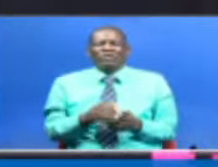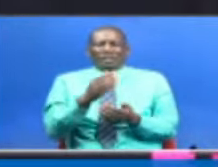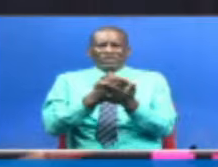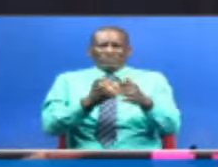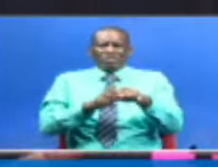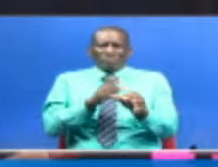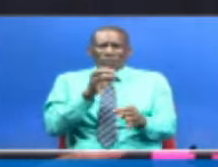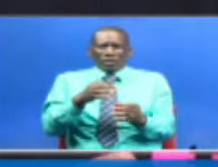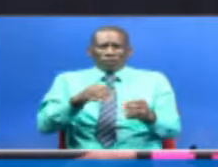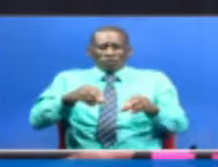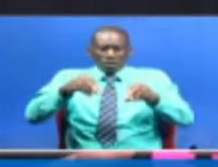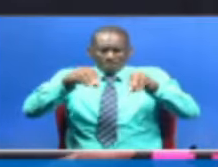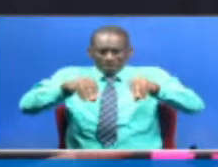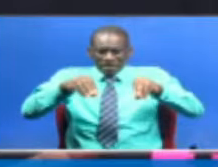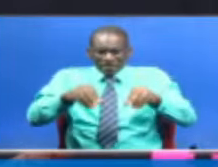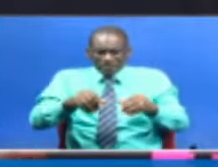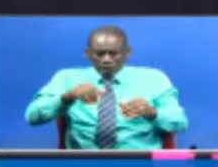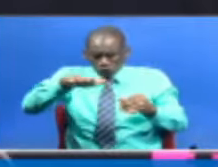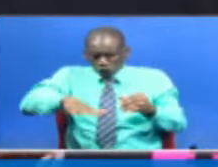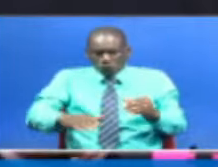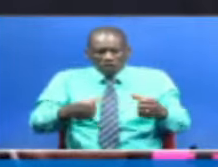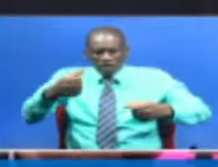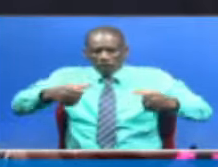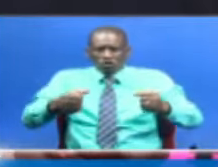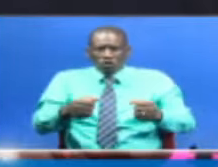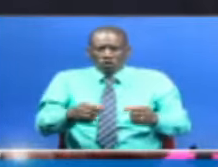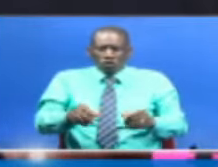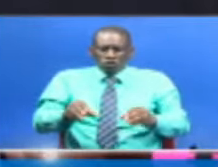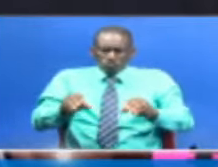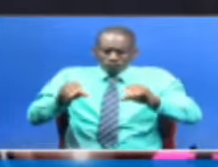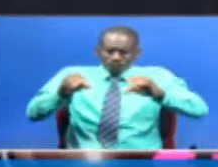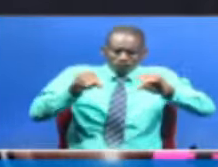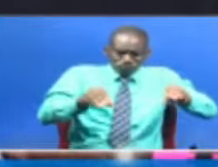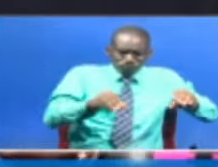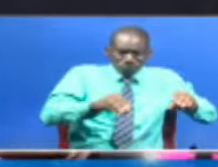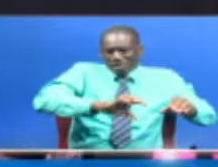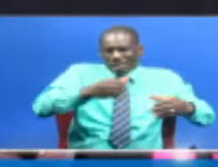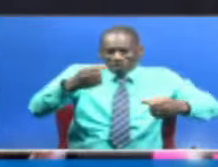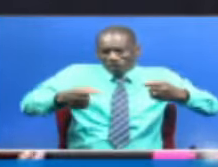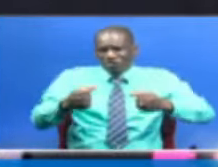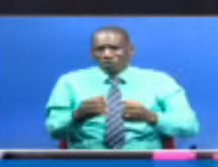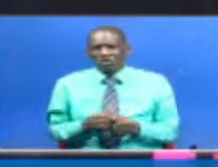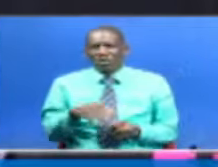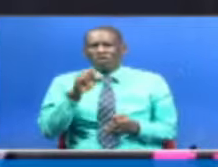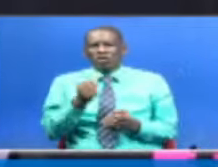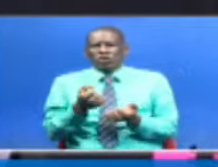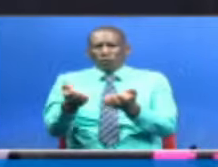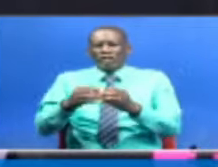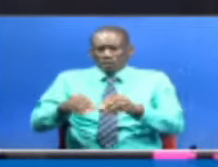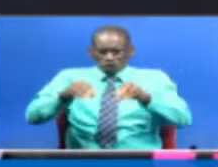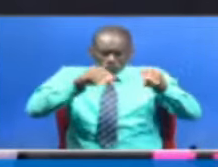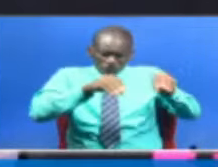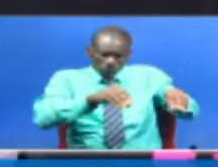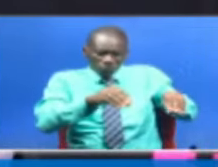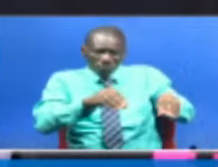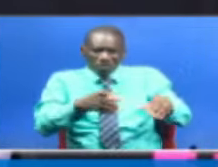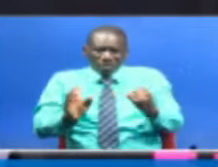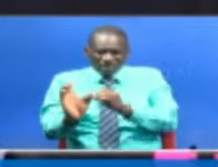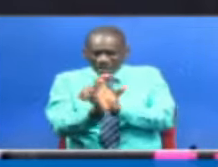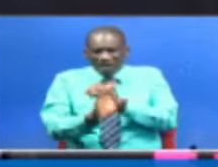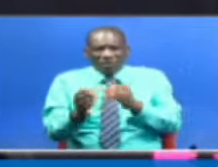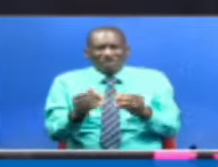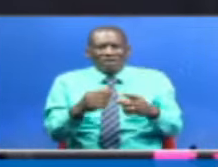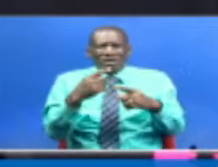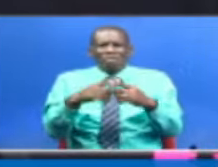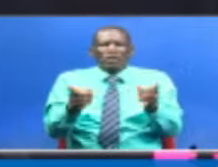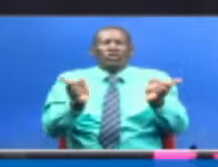your battery is very low in the car, you jump start. So we needed to jump start our country, but we didn't